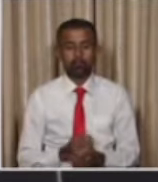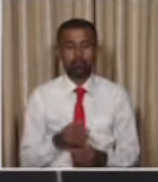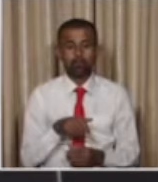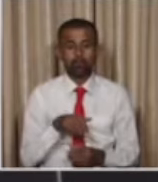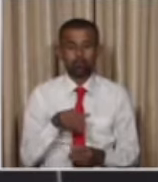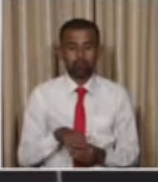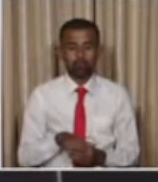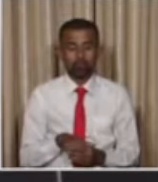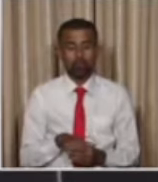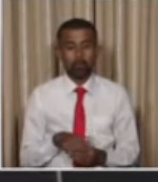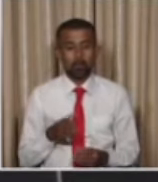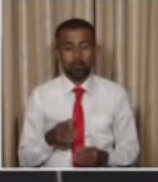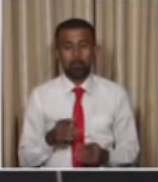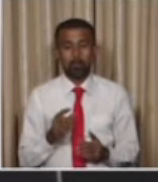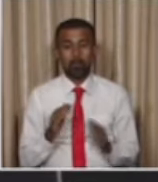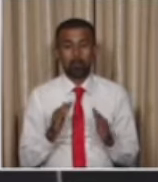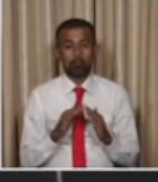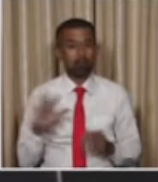of the Parathi execution law